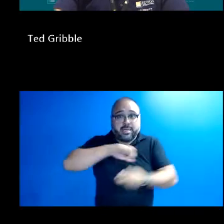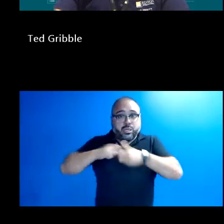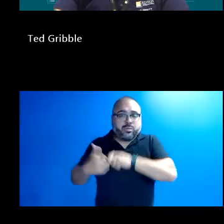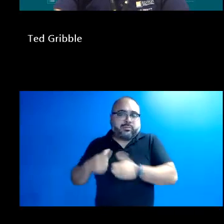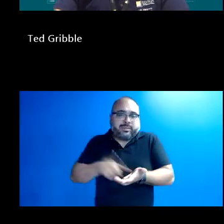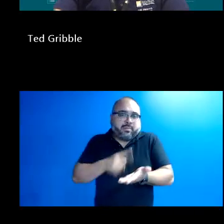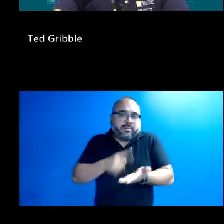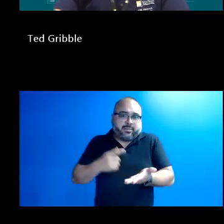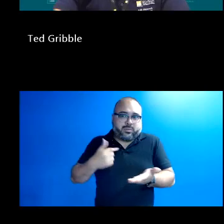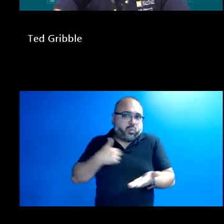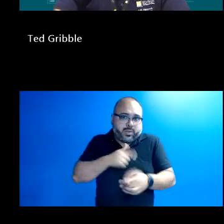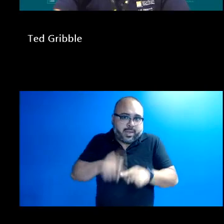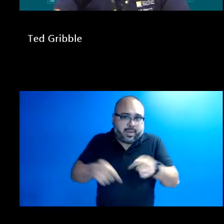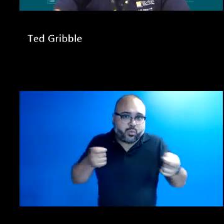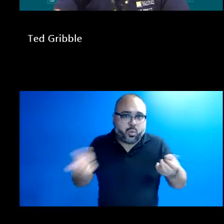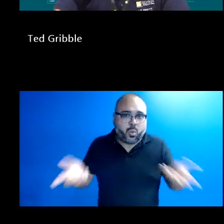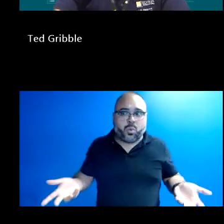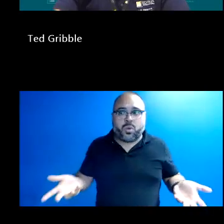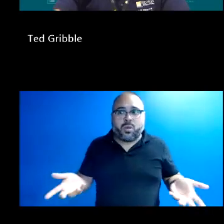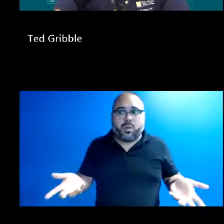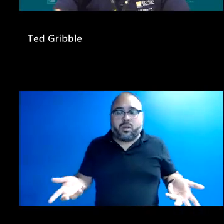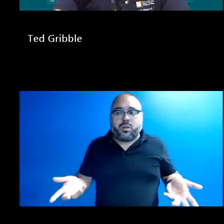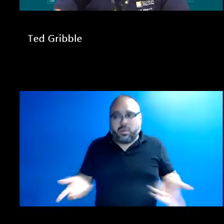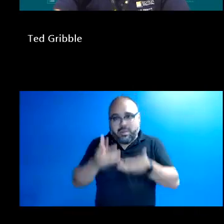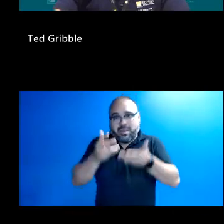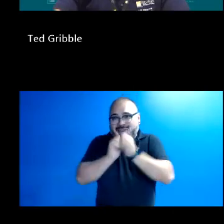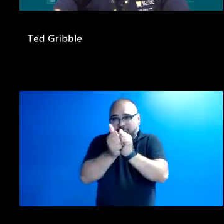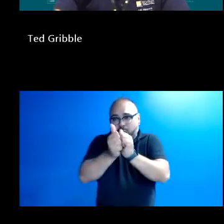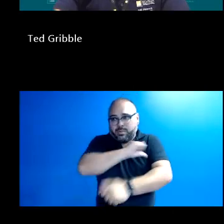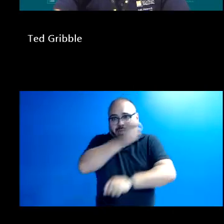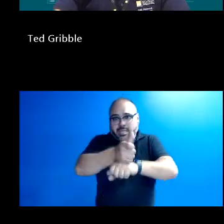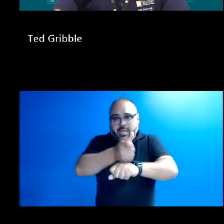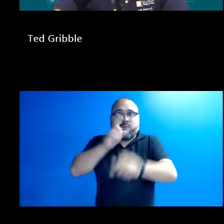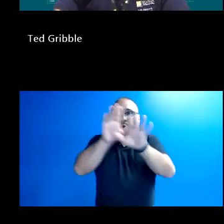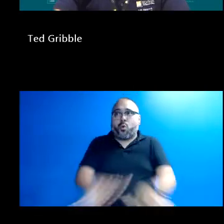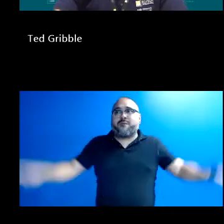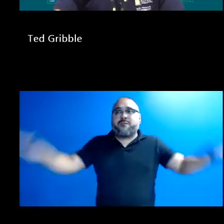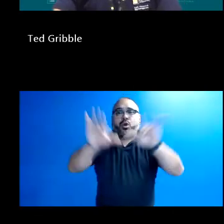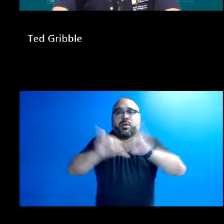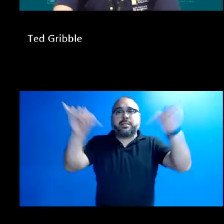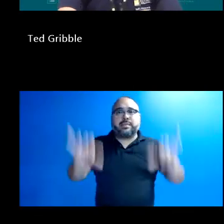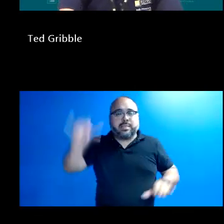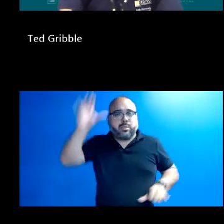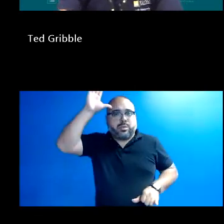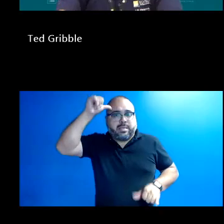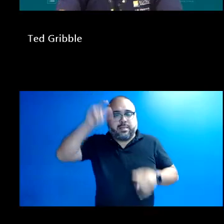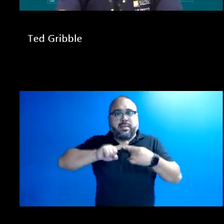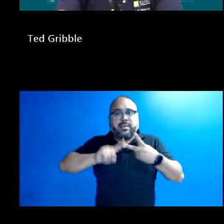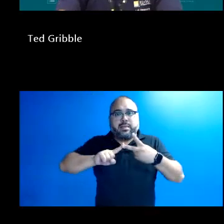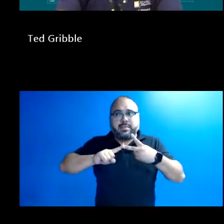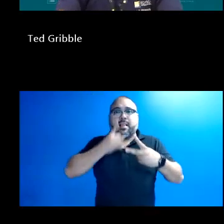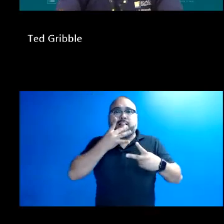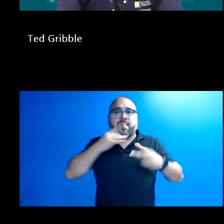because the way that we have been set up is for overall system resiliency and load balance, and we do try when